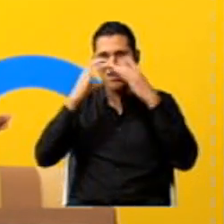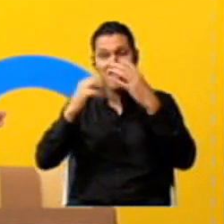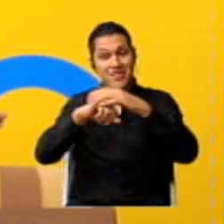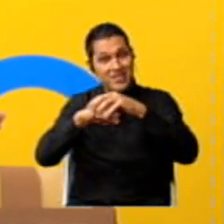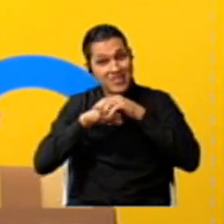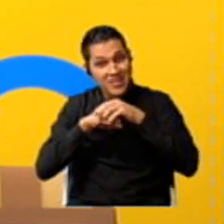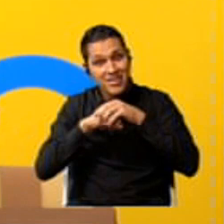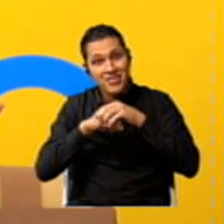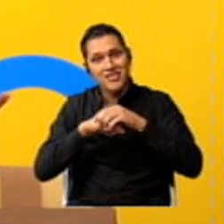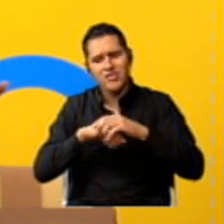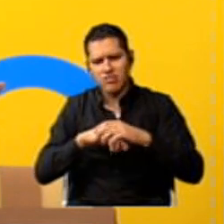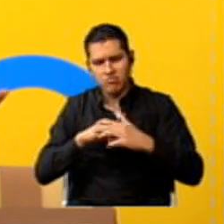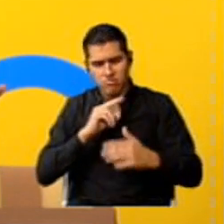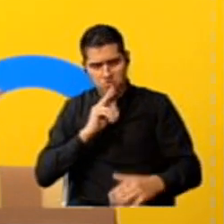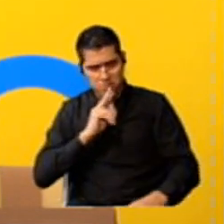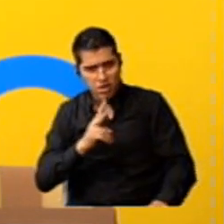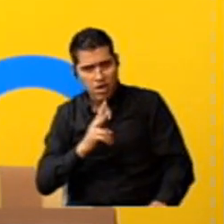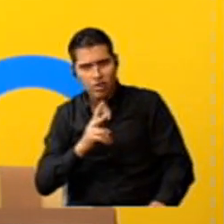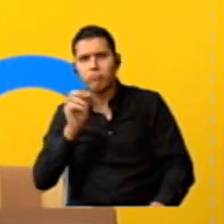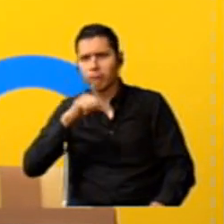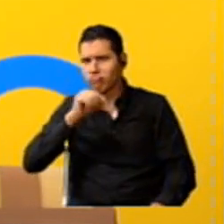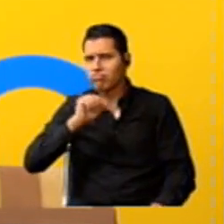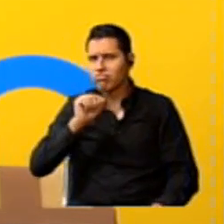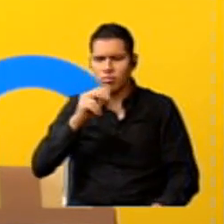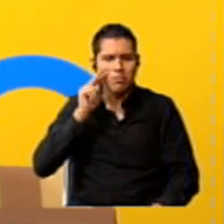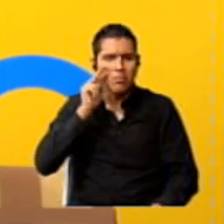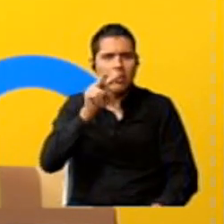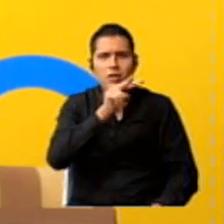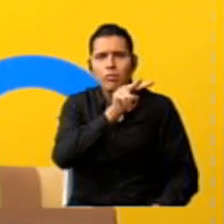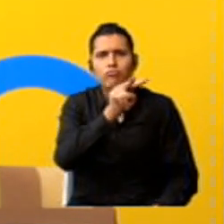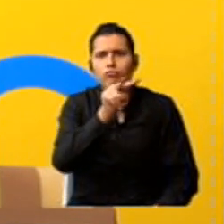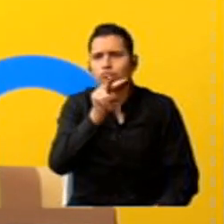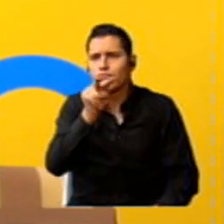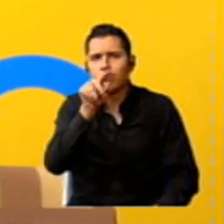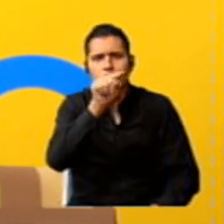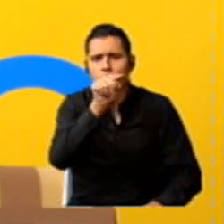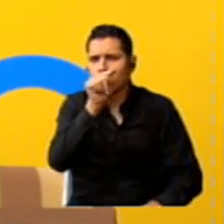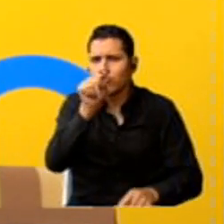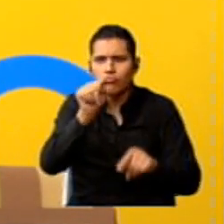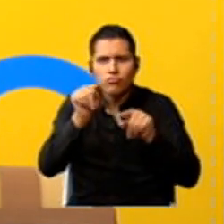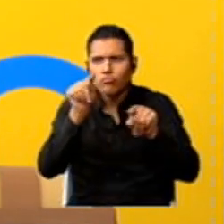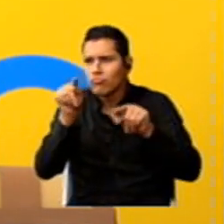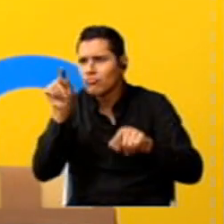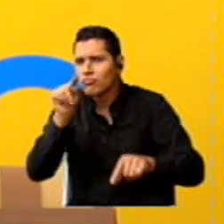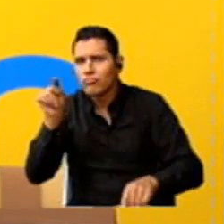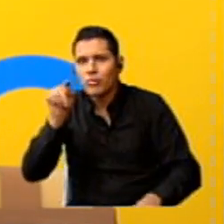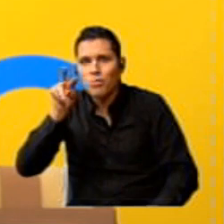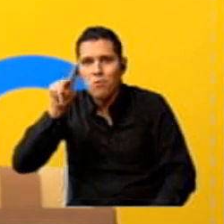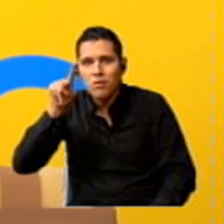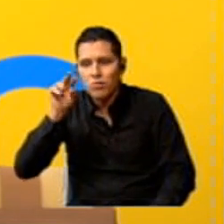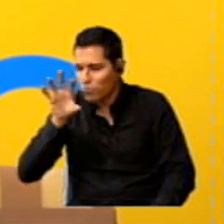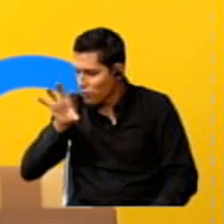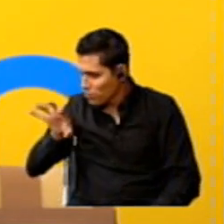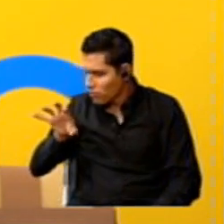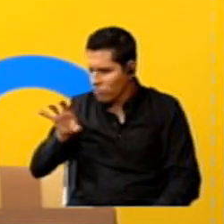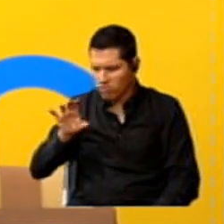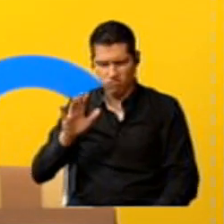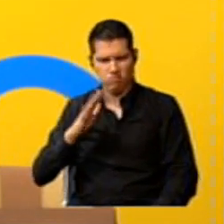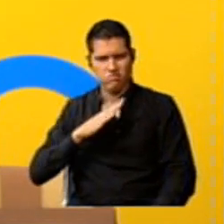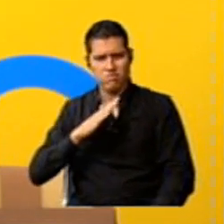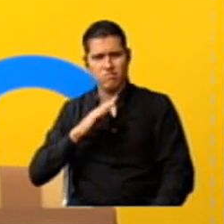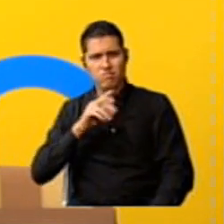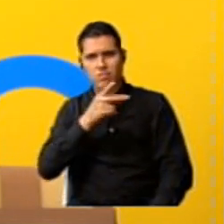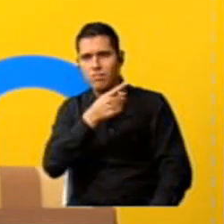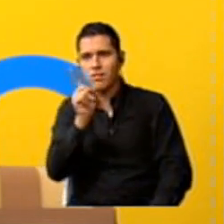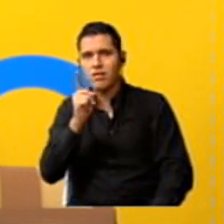class. Really? Yes, look. They are your classmates, my